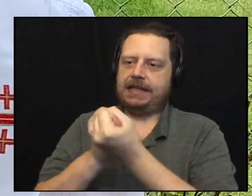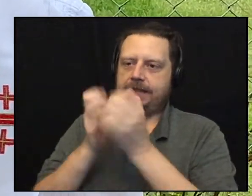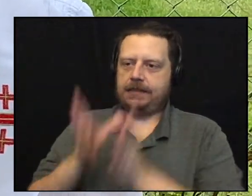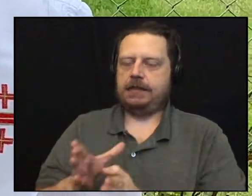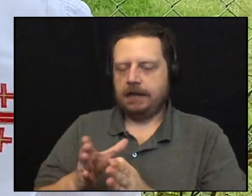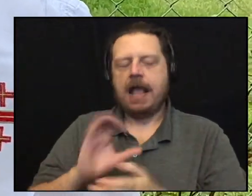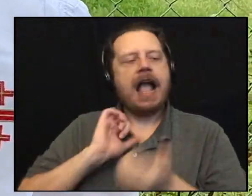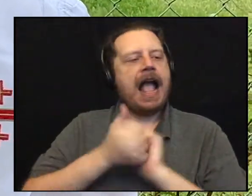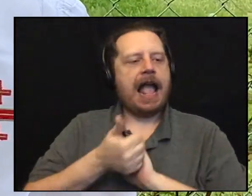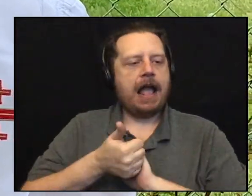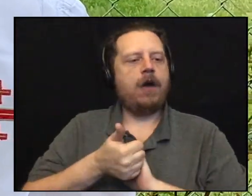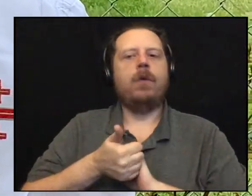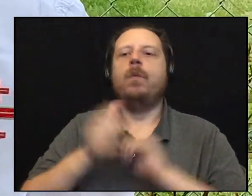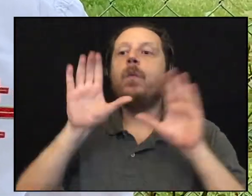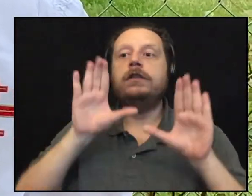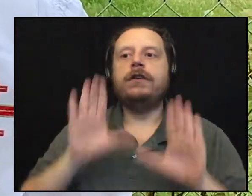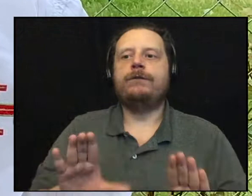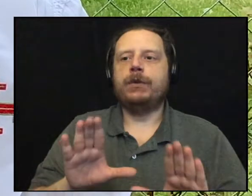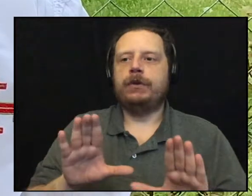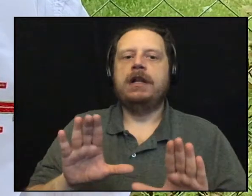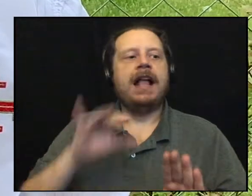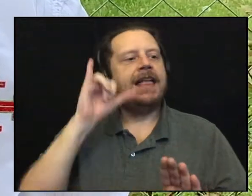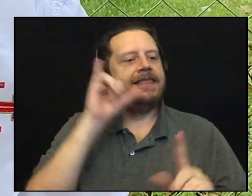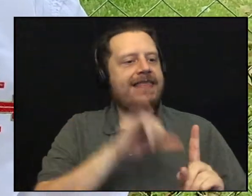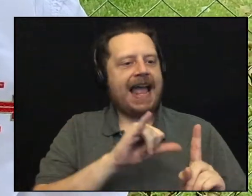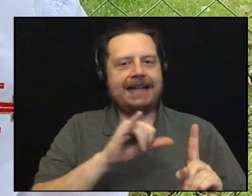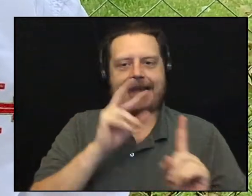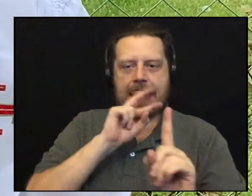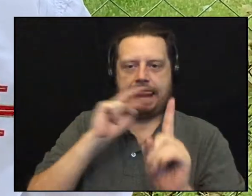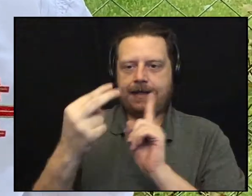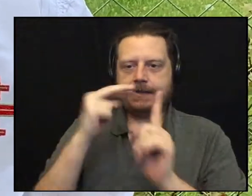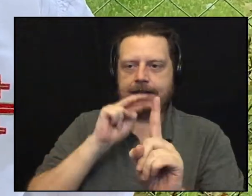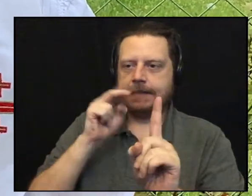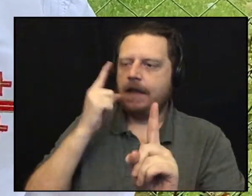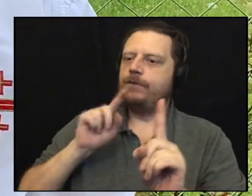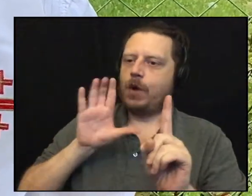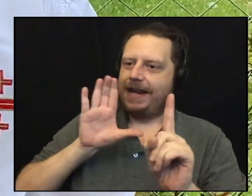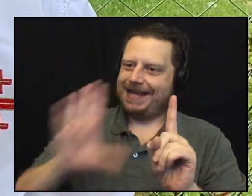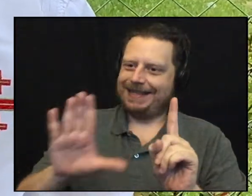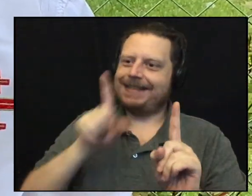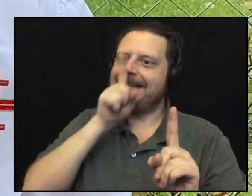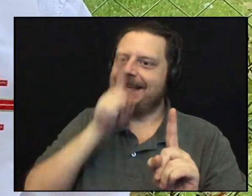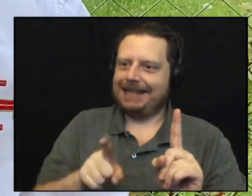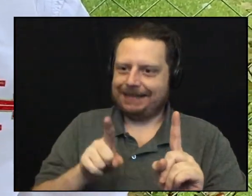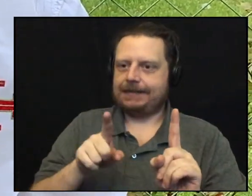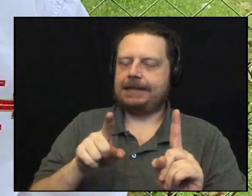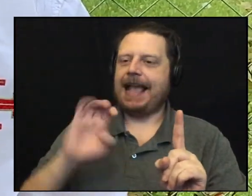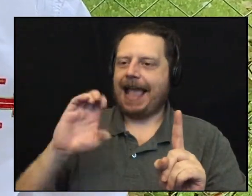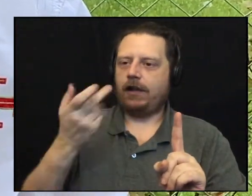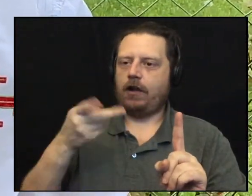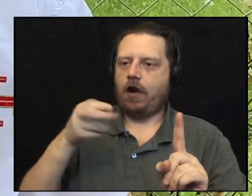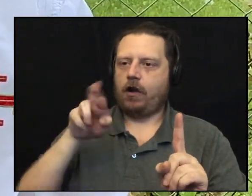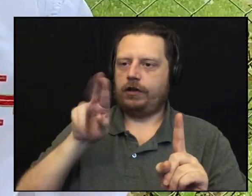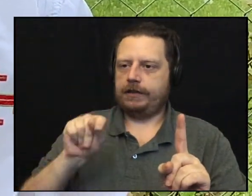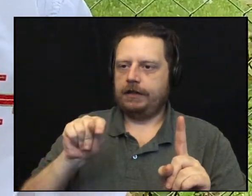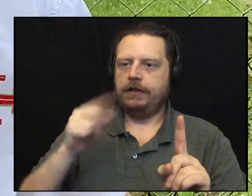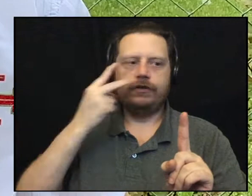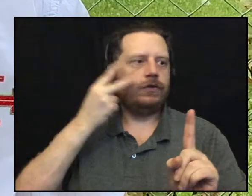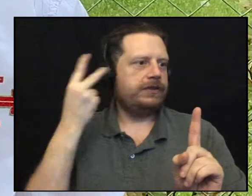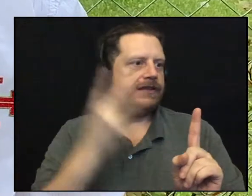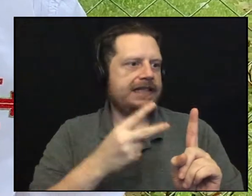How wonderful that lens of Eckhart is to see that in terms